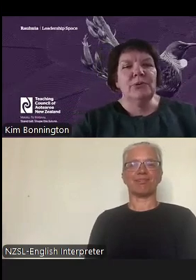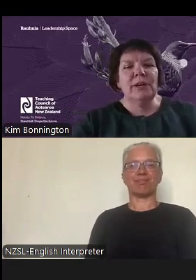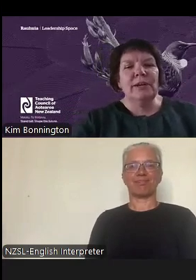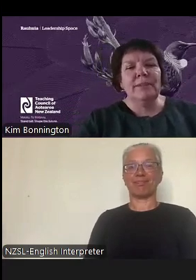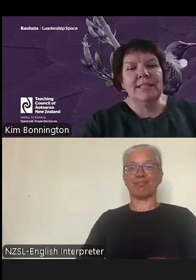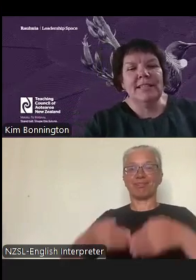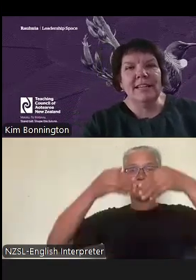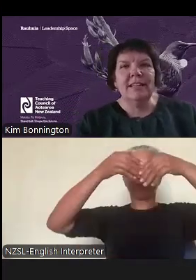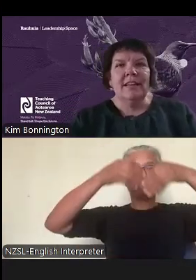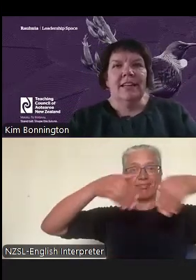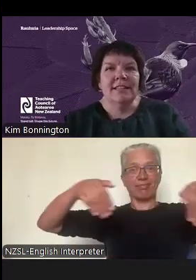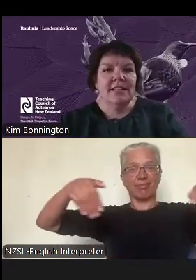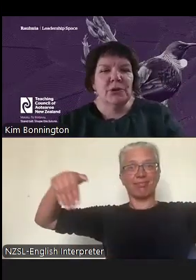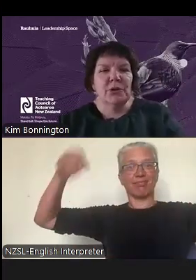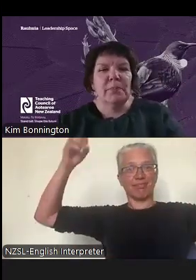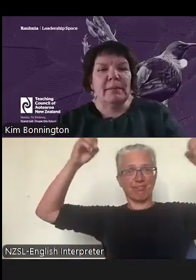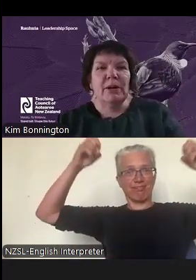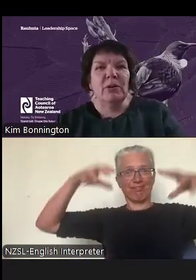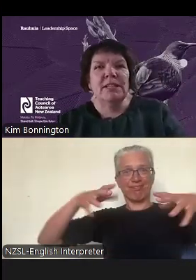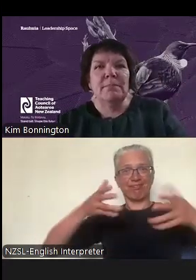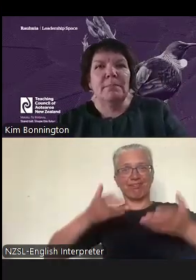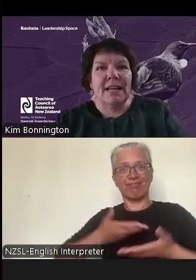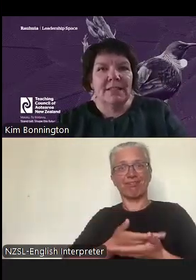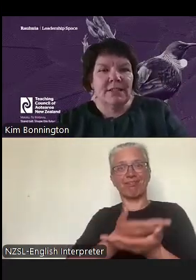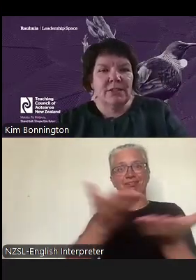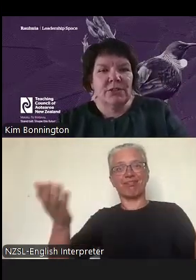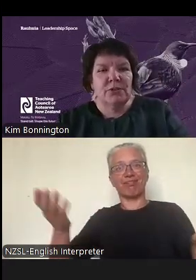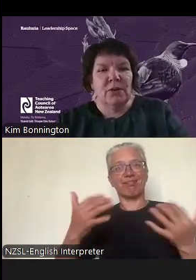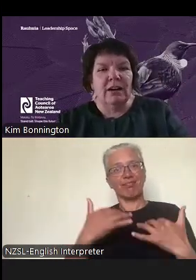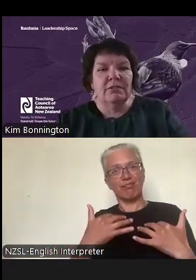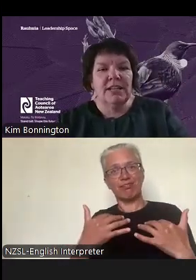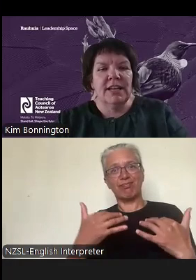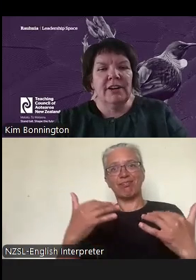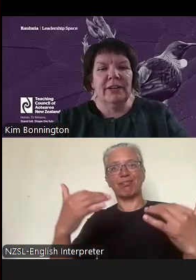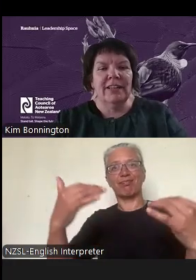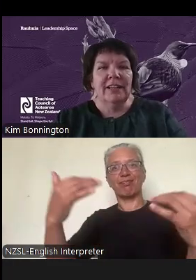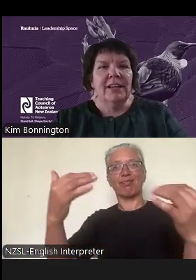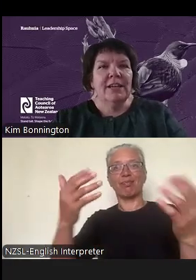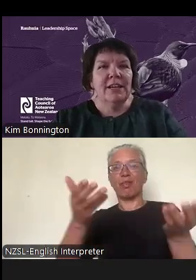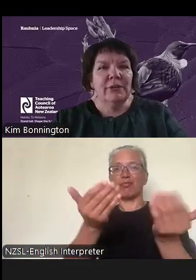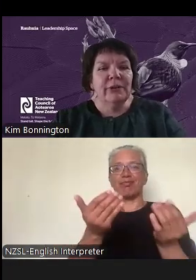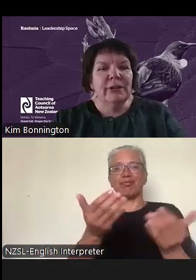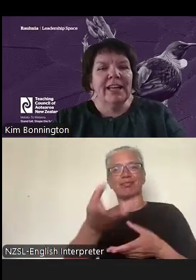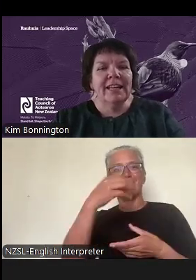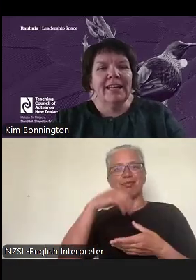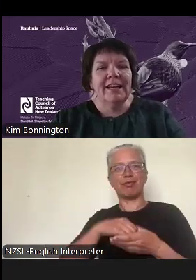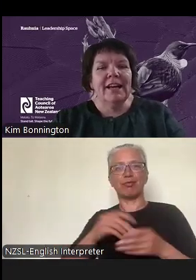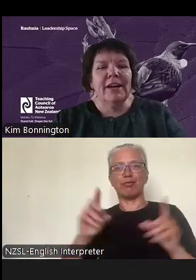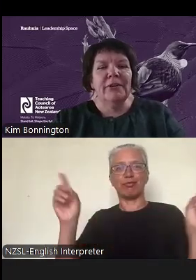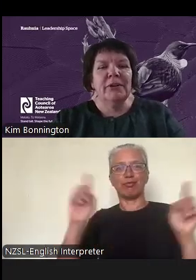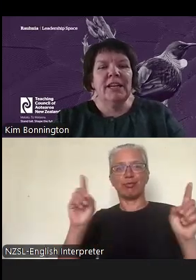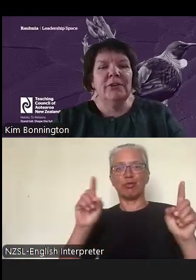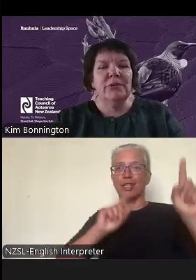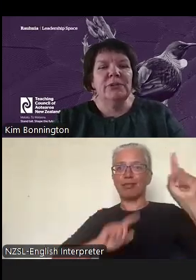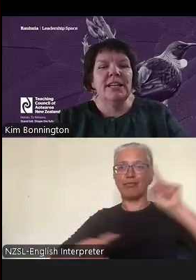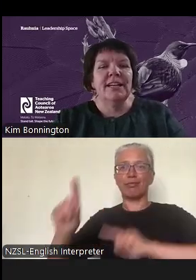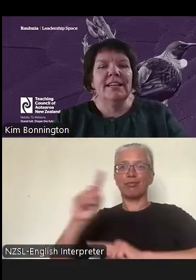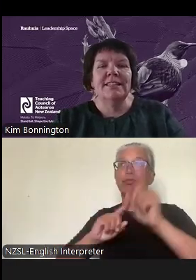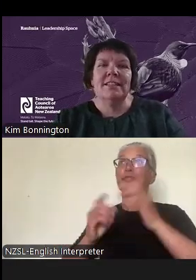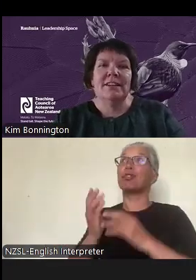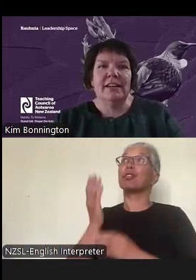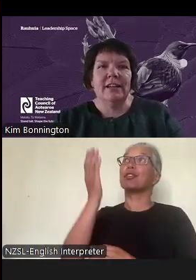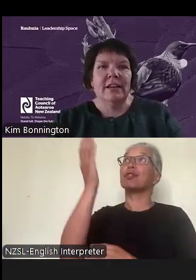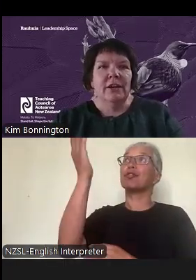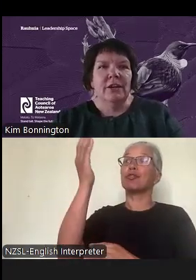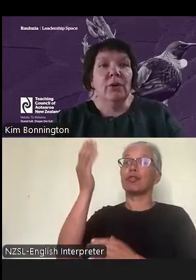Tantatia turamatia, te tuapapa o te mātatu Aotearoa, ki runga, ki raro, ki uta,